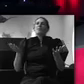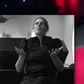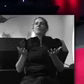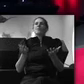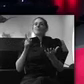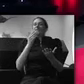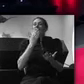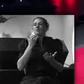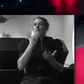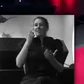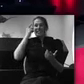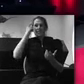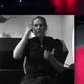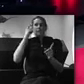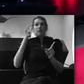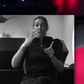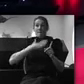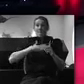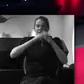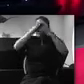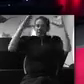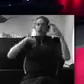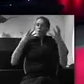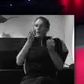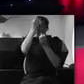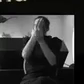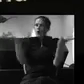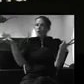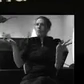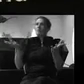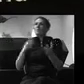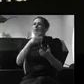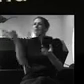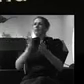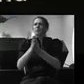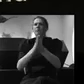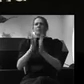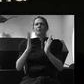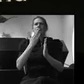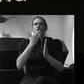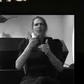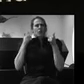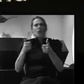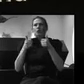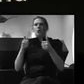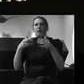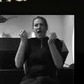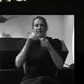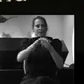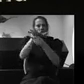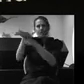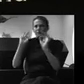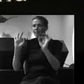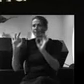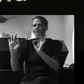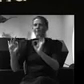the impact that good sugars can have for all of you, healthy or ill, young or old, in